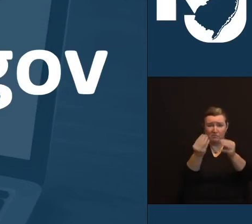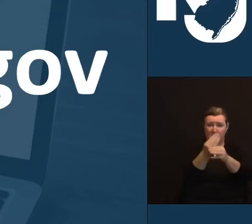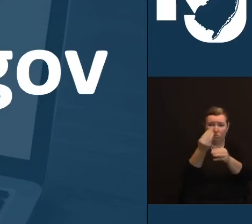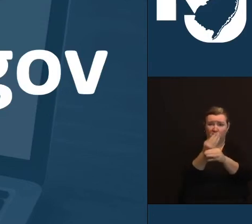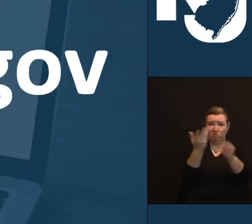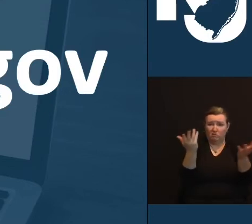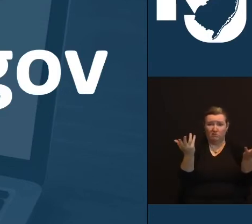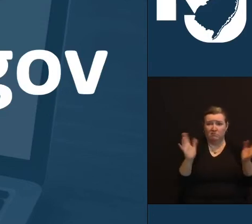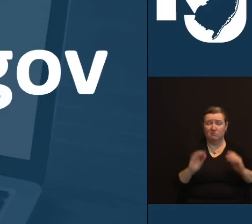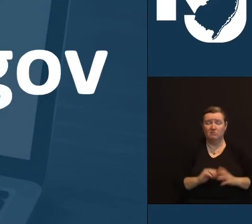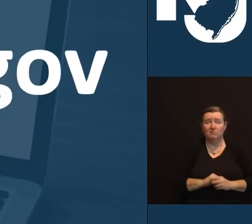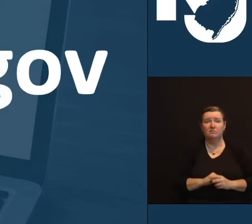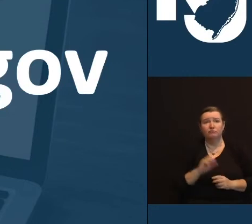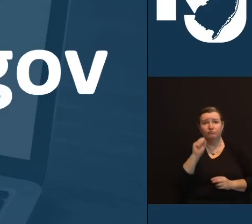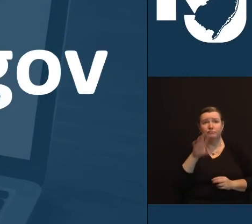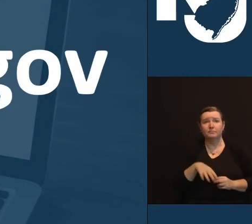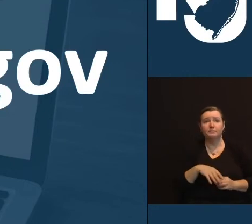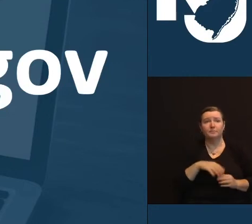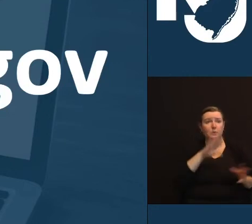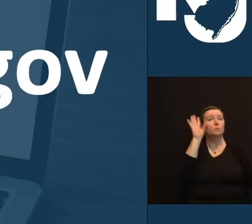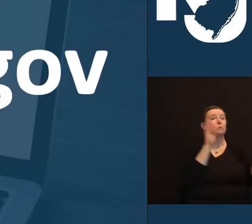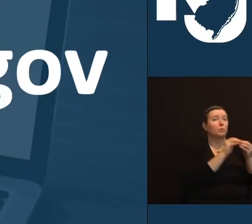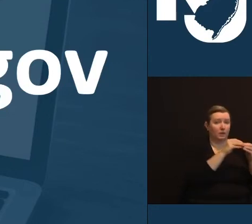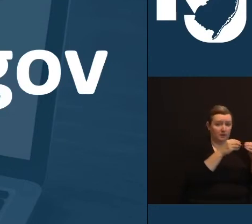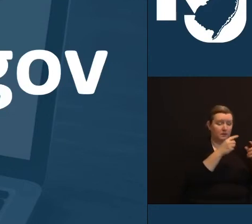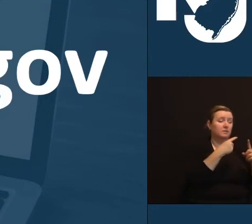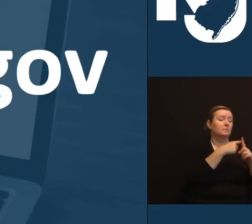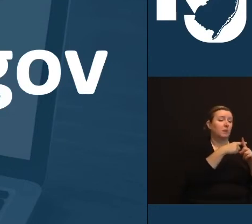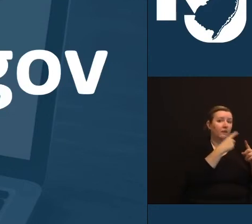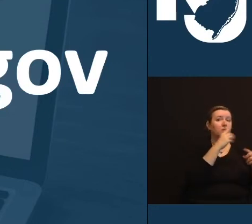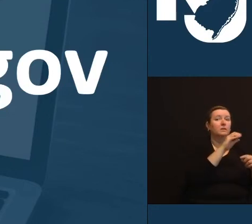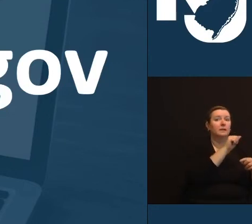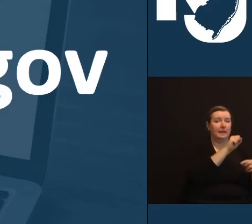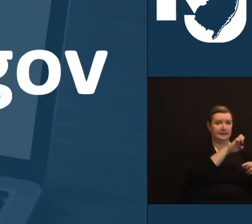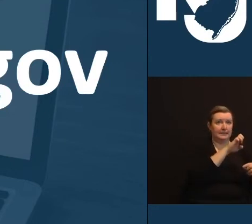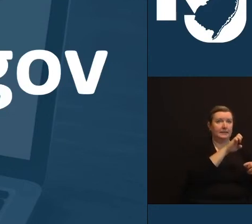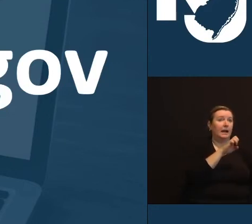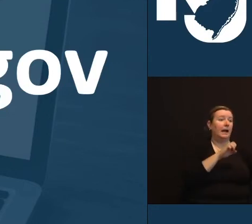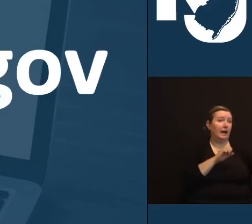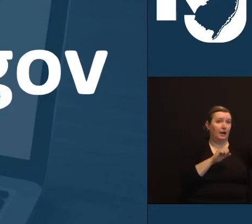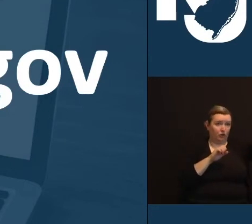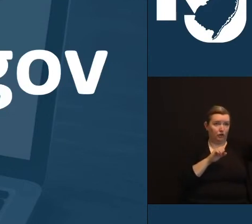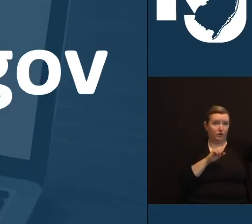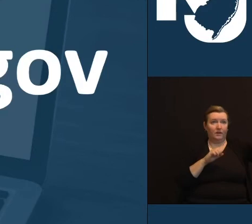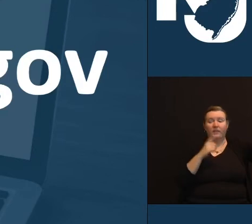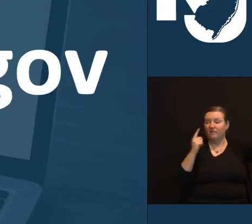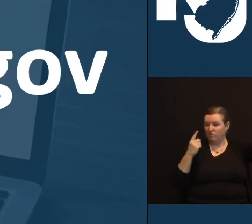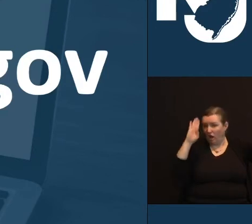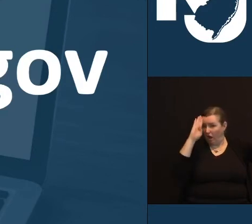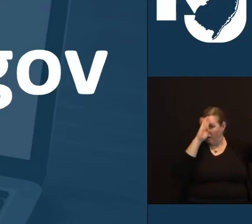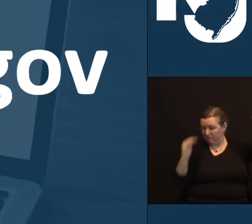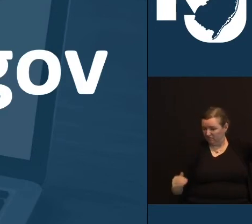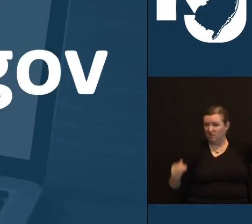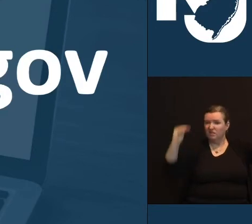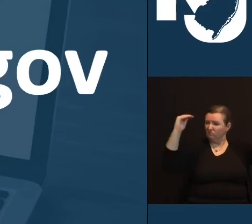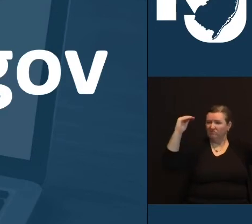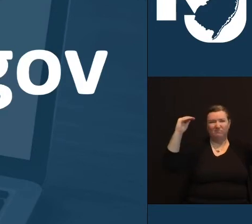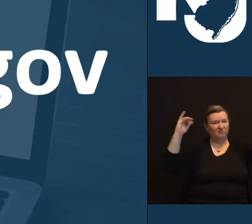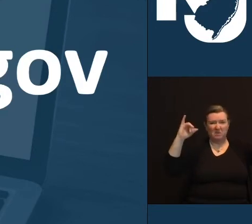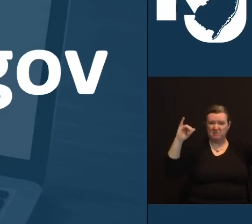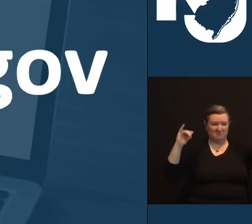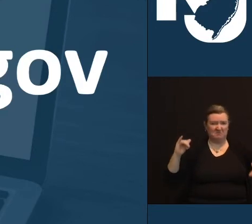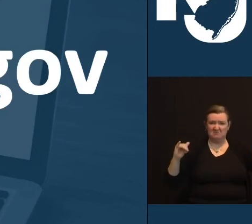of cases that we see play out every day, you can almost tell where the hospitalizations are going to take us. And the